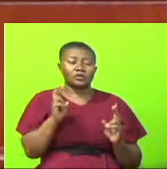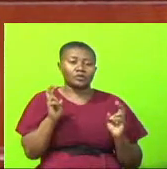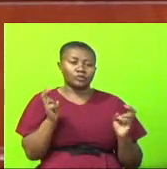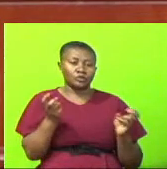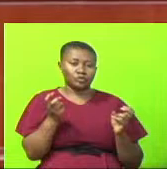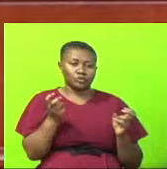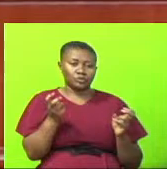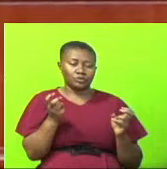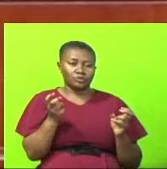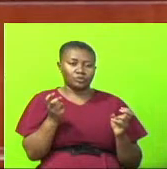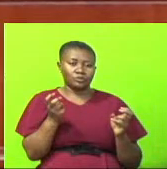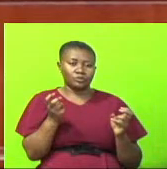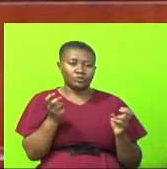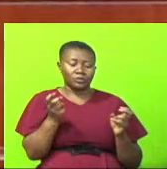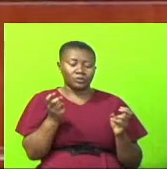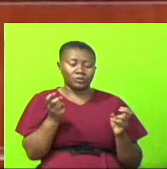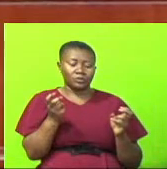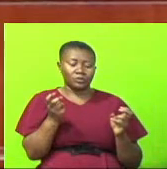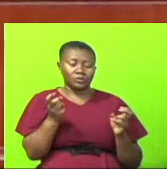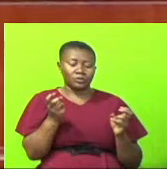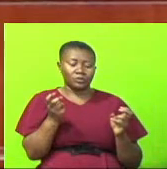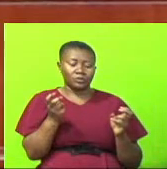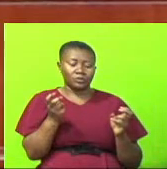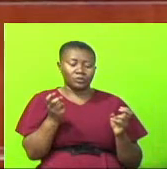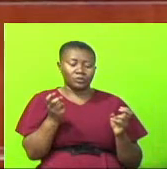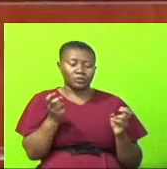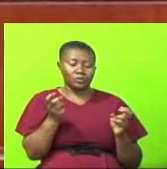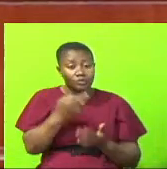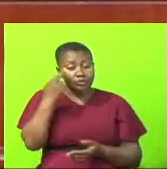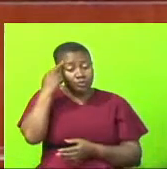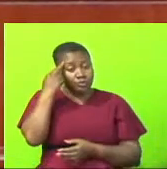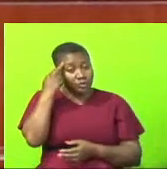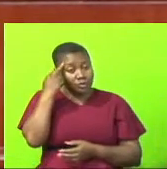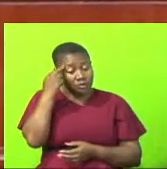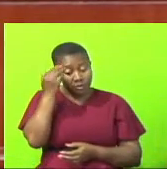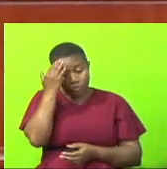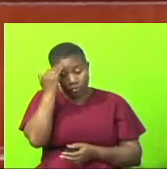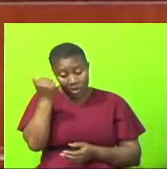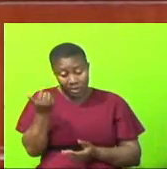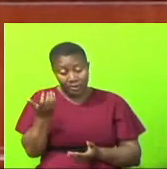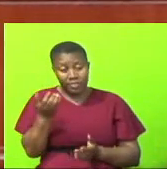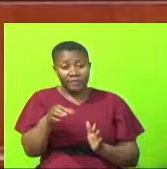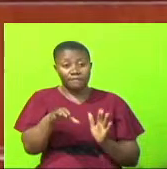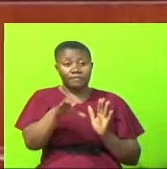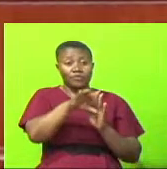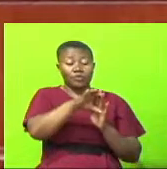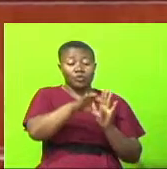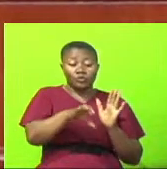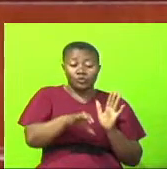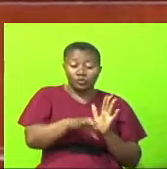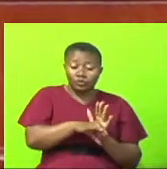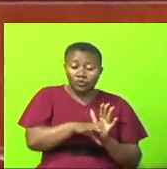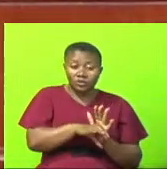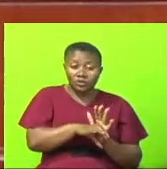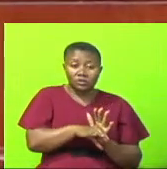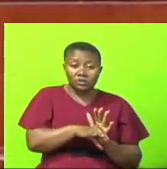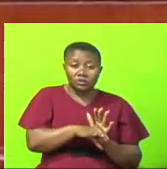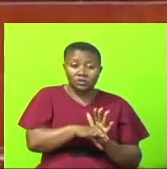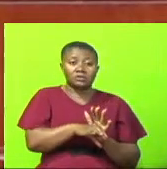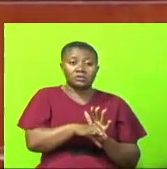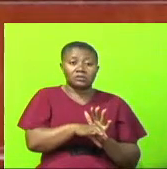And there's good reason why the constitutions after